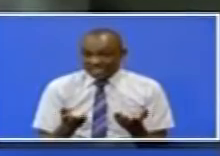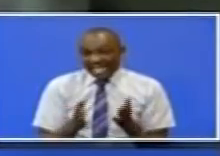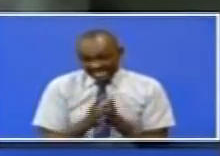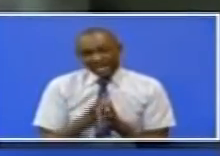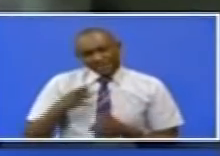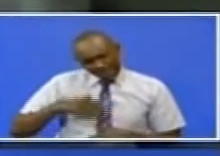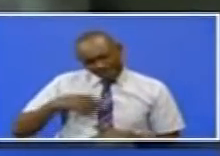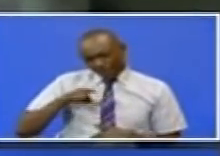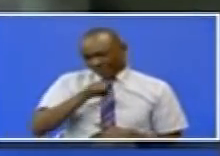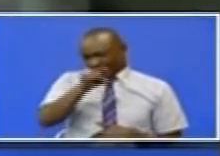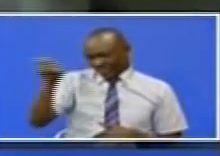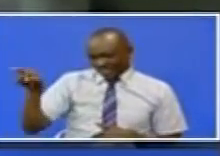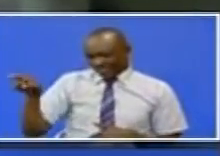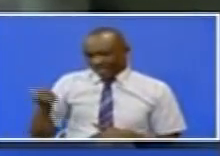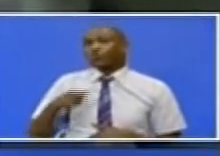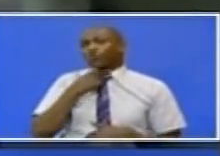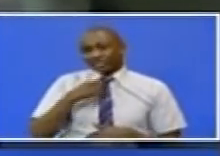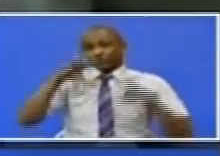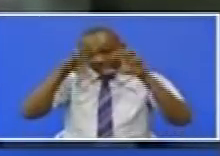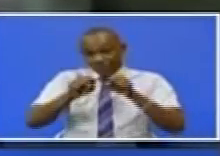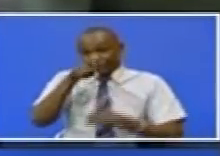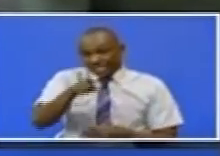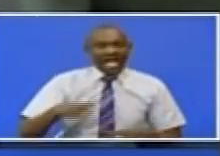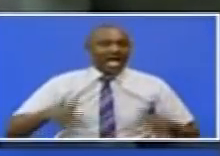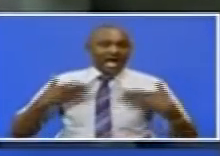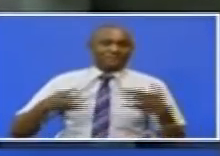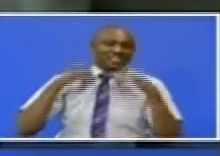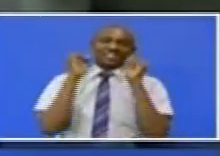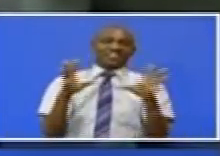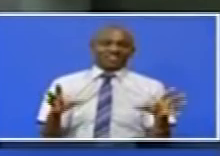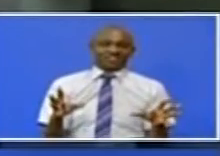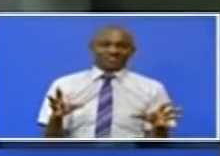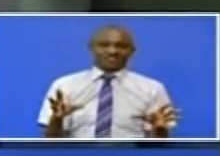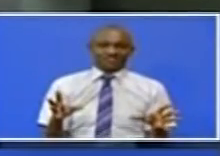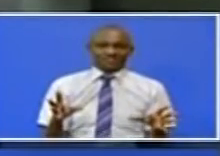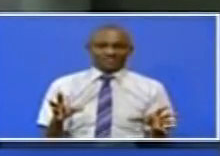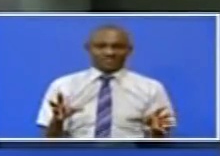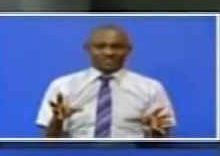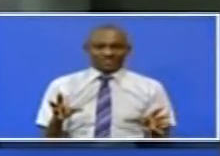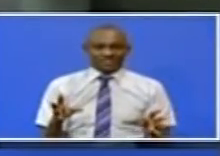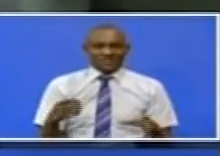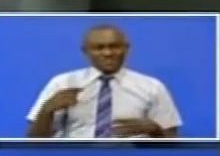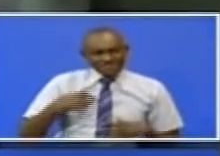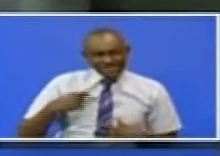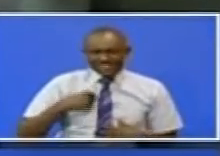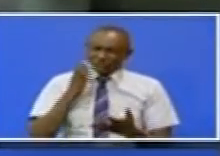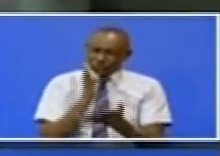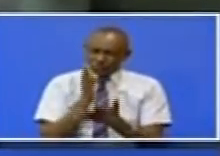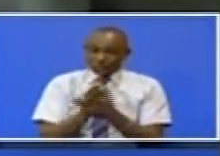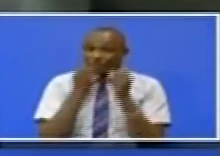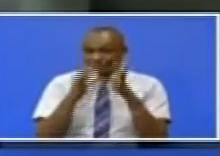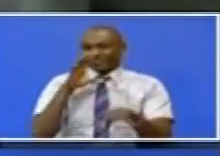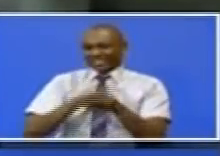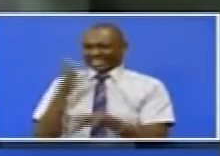those ones who are aspiring to take over from me are not happy about it. And I have been reliably